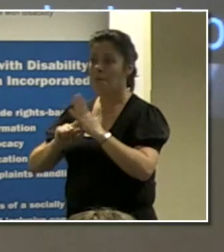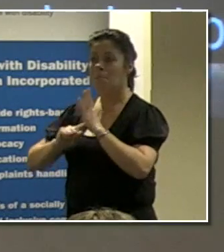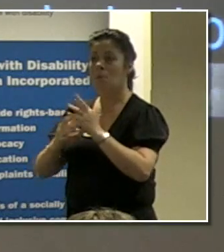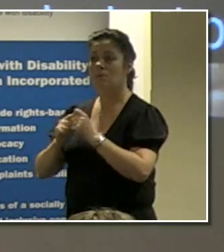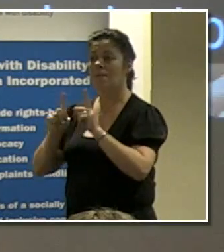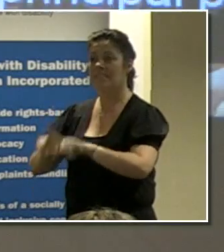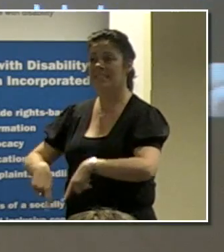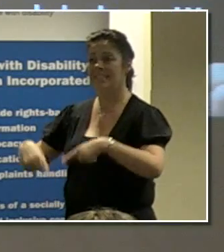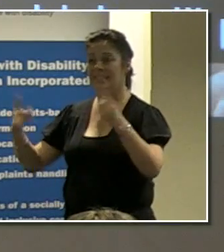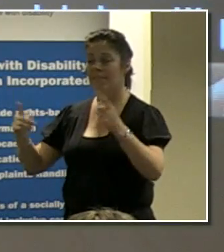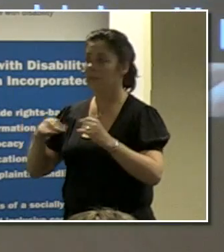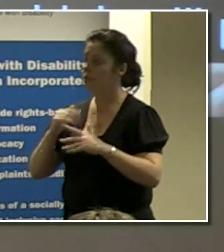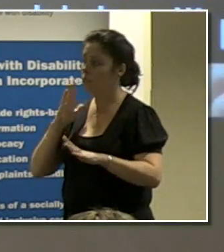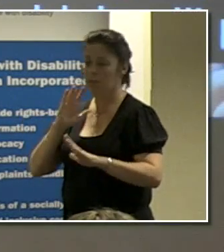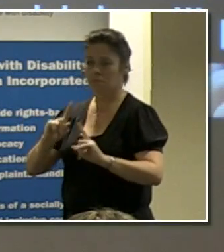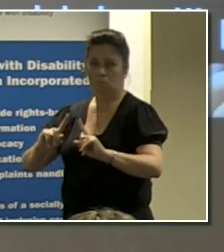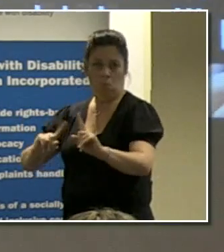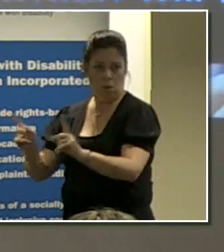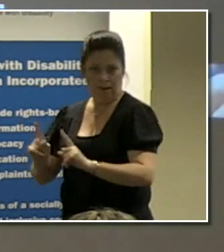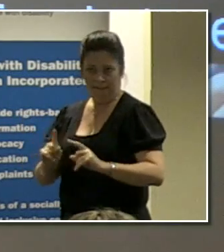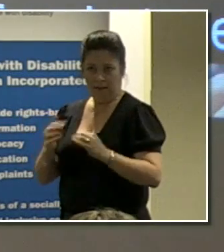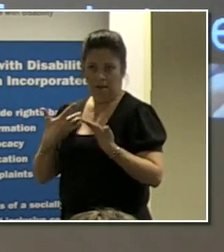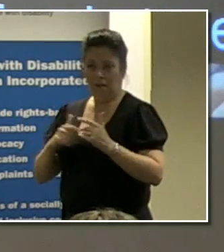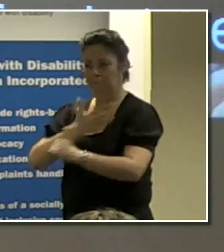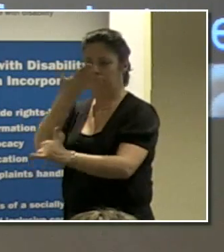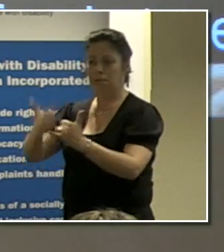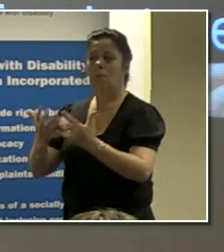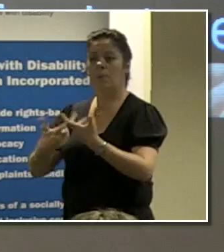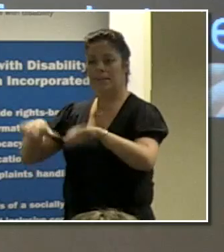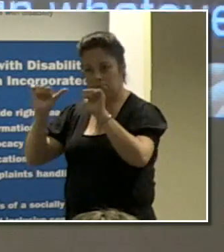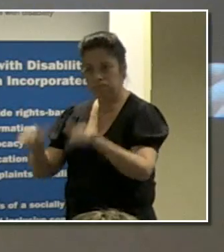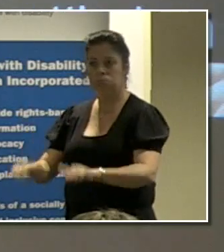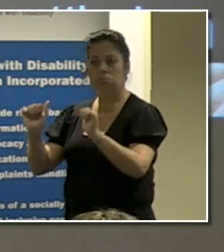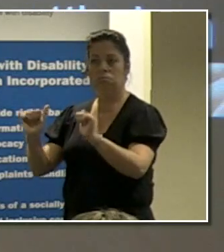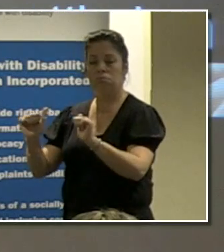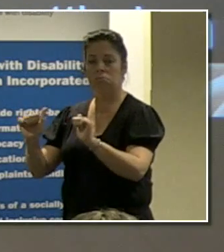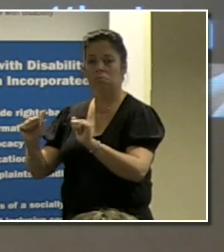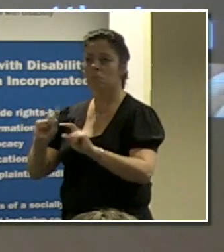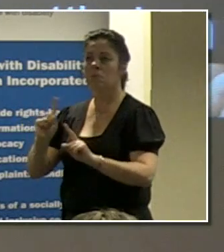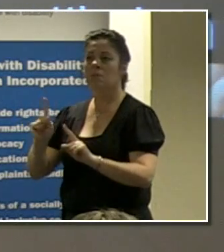in whatever model's finally settled on, is